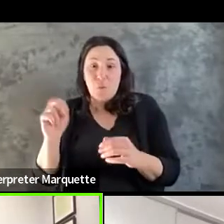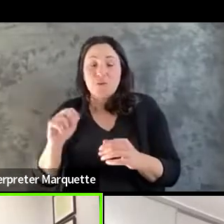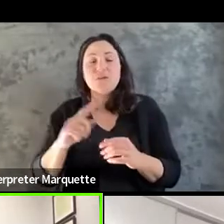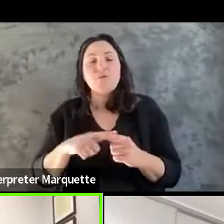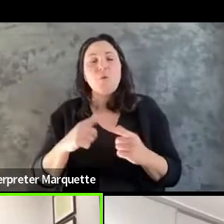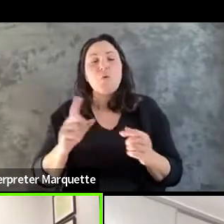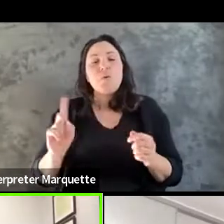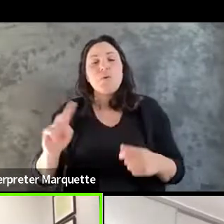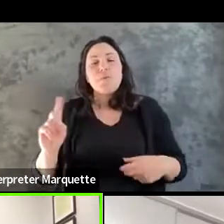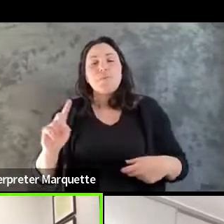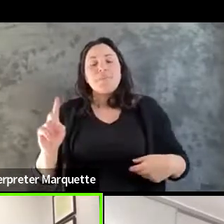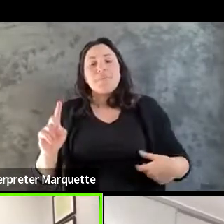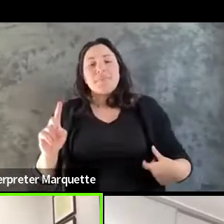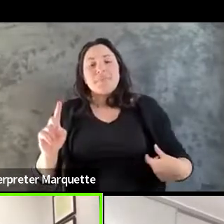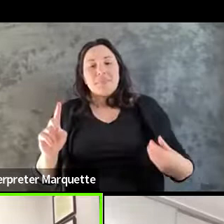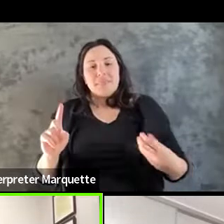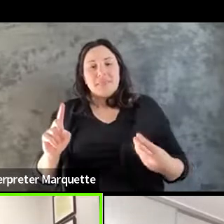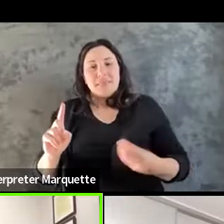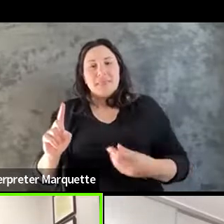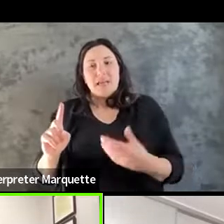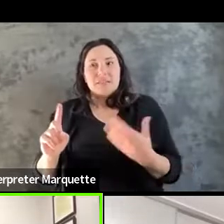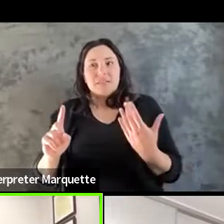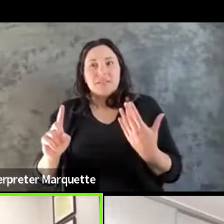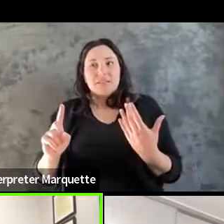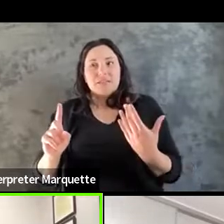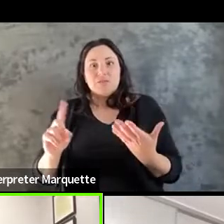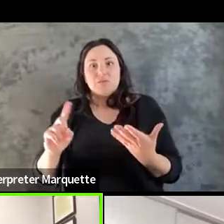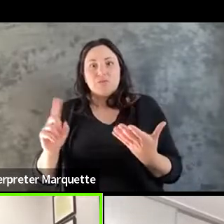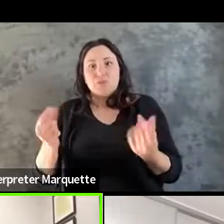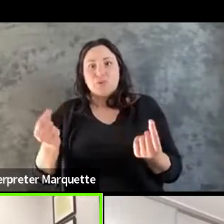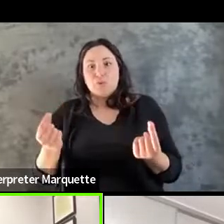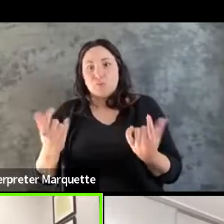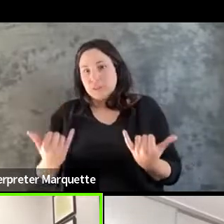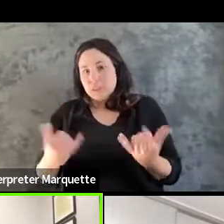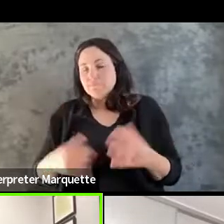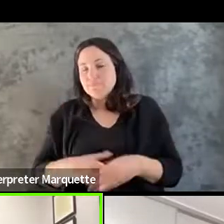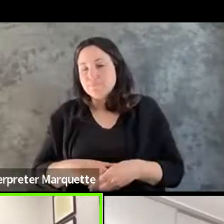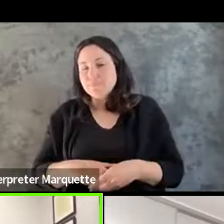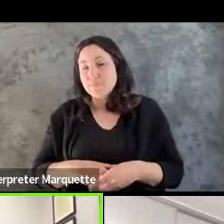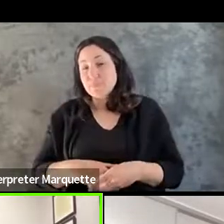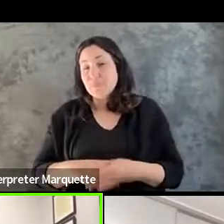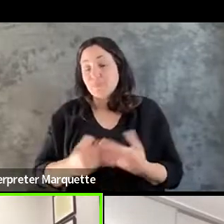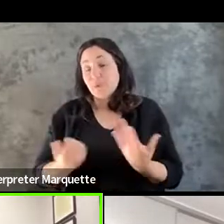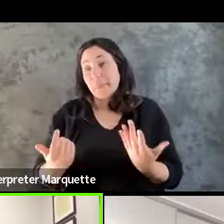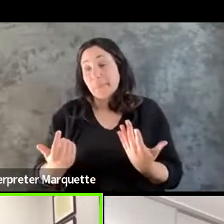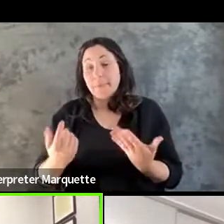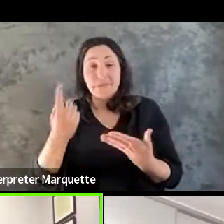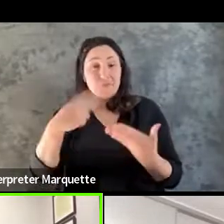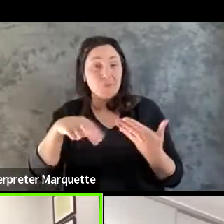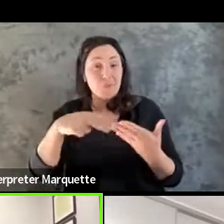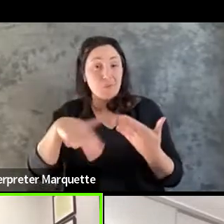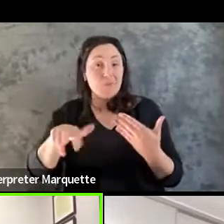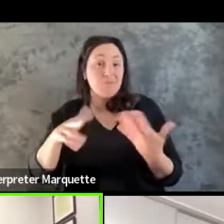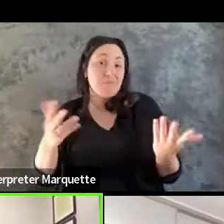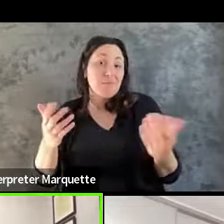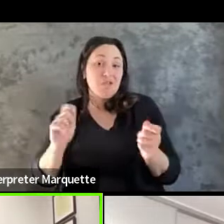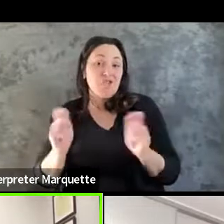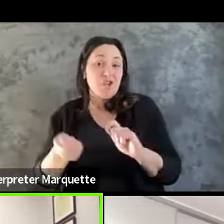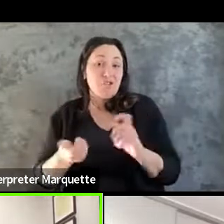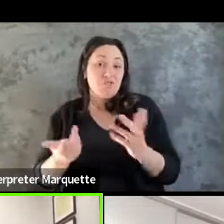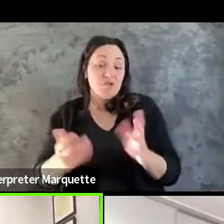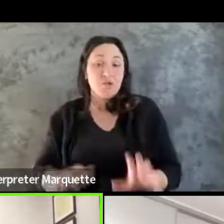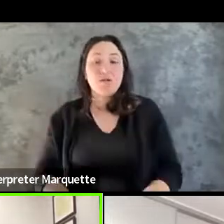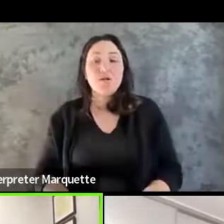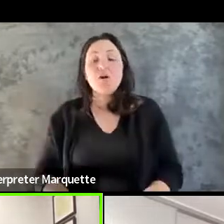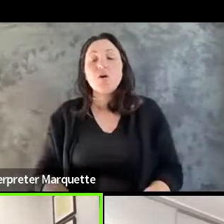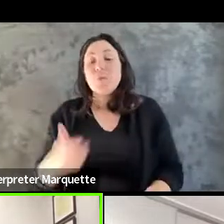are as of today, and it could change in the next couple days or weeks. We've held a webinar